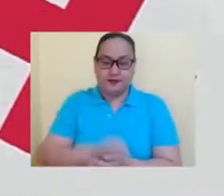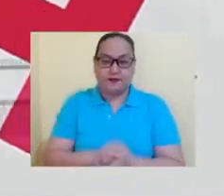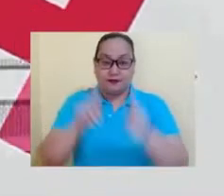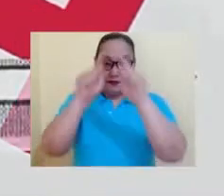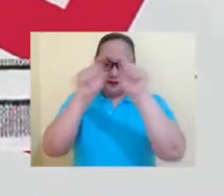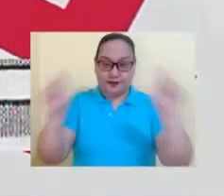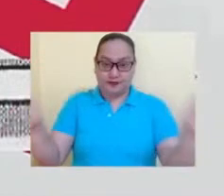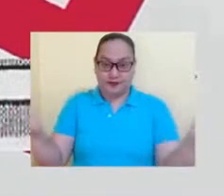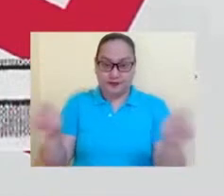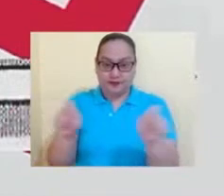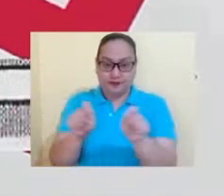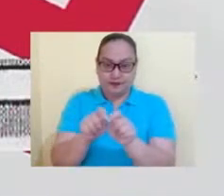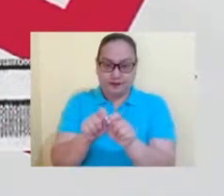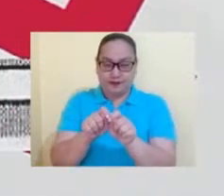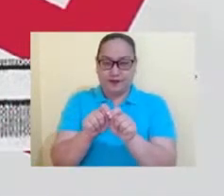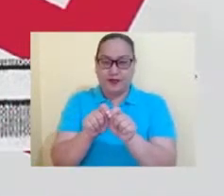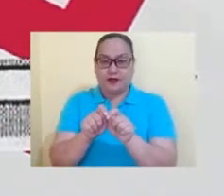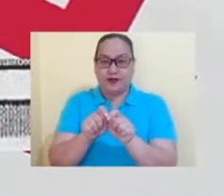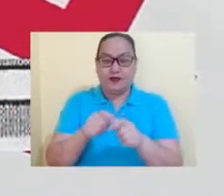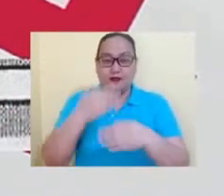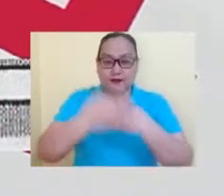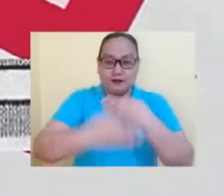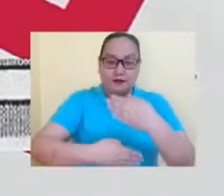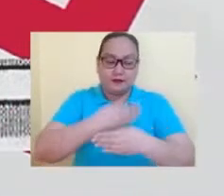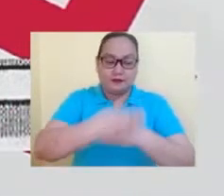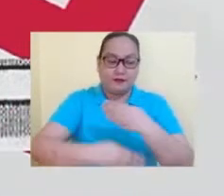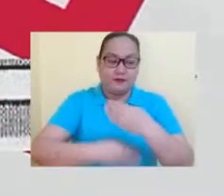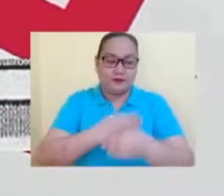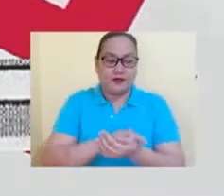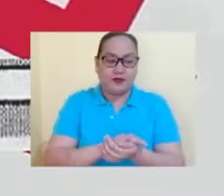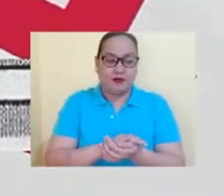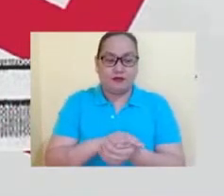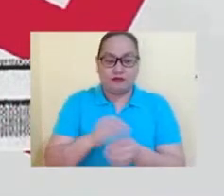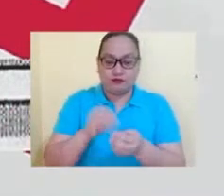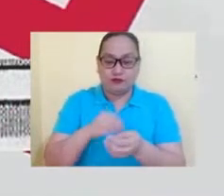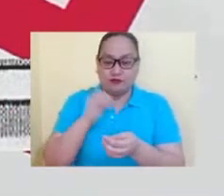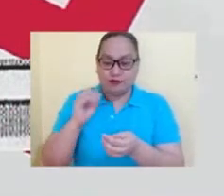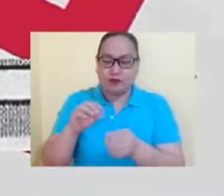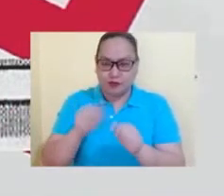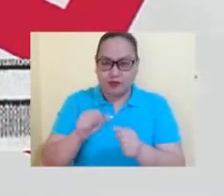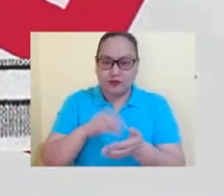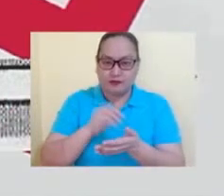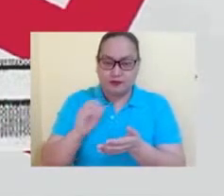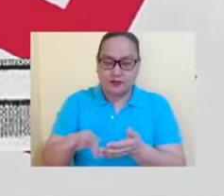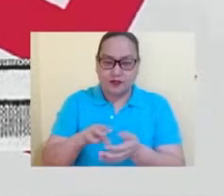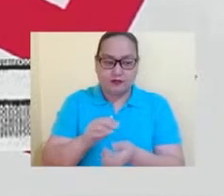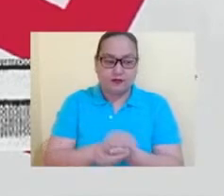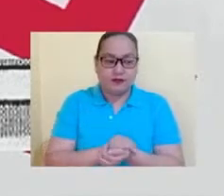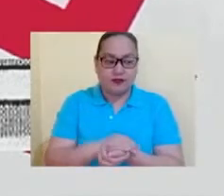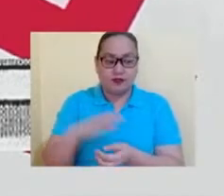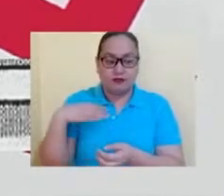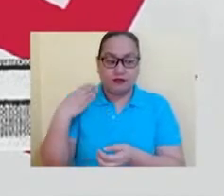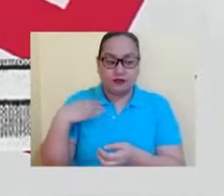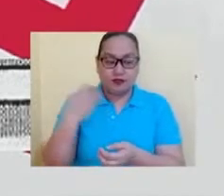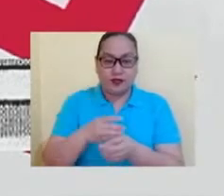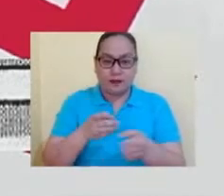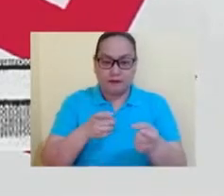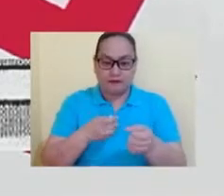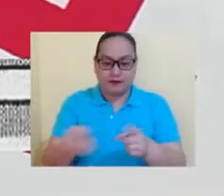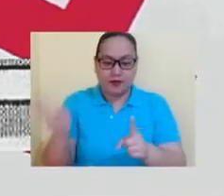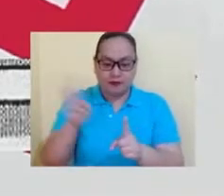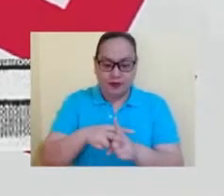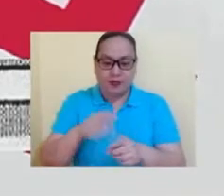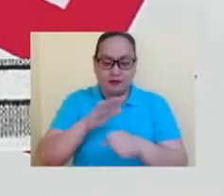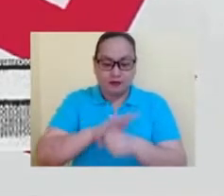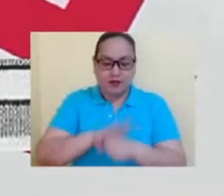Triangular bandages are made of cotton or disposable paper. They are used for applying pressure to wound to control bleeding.